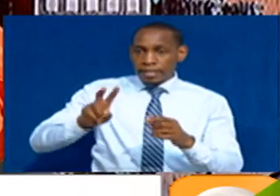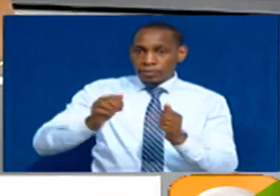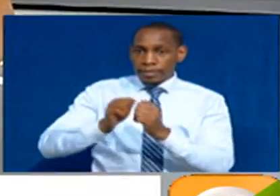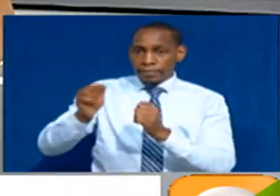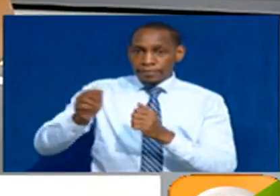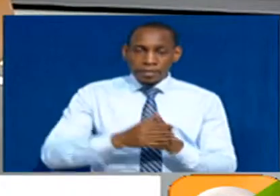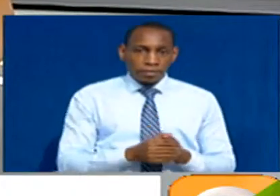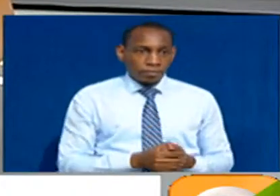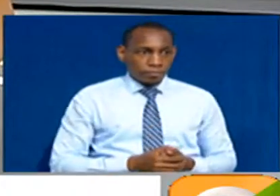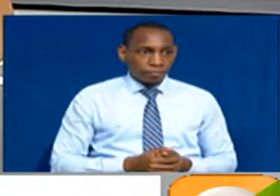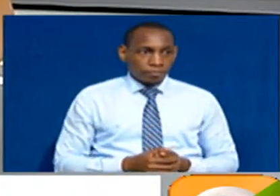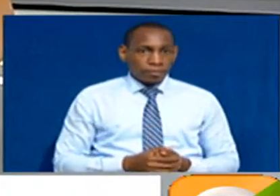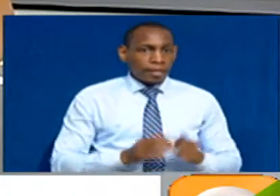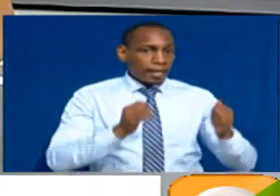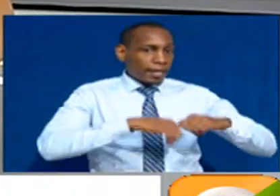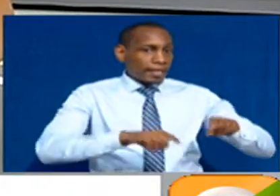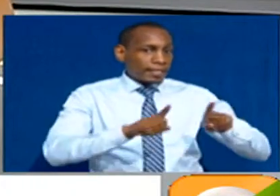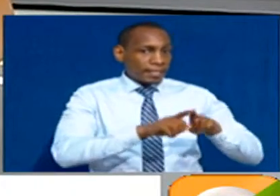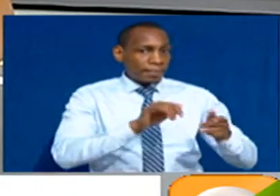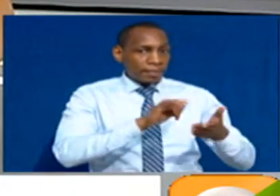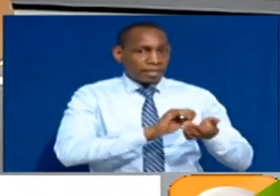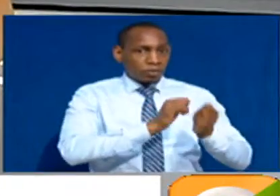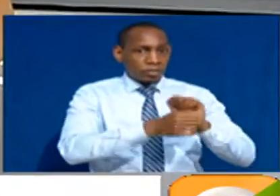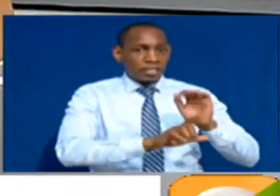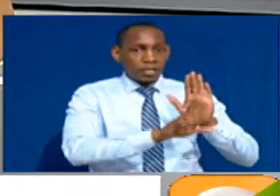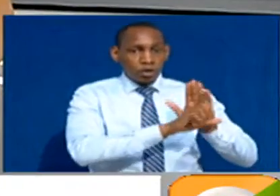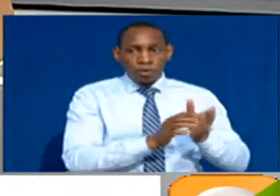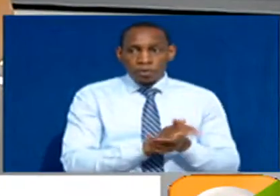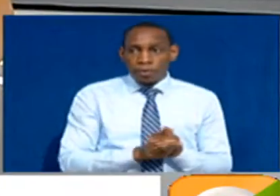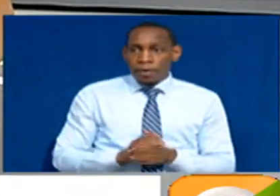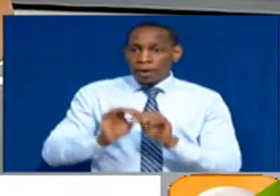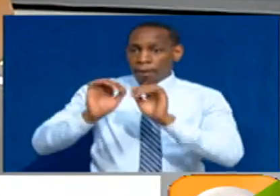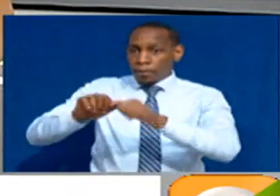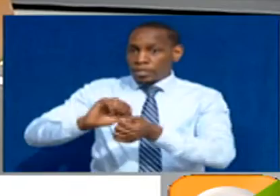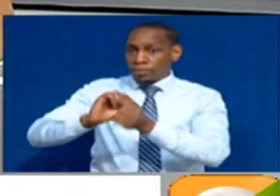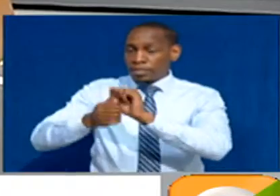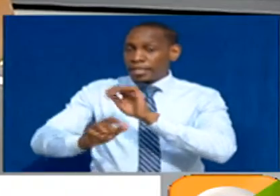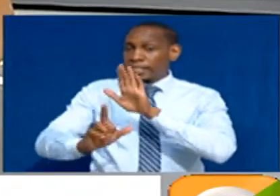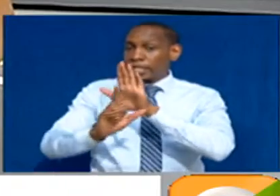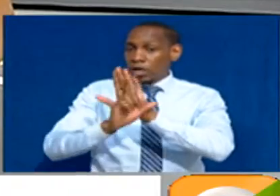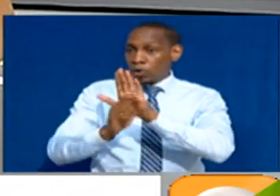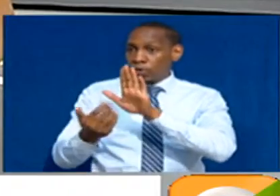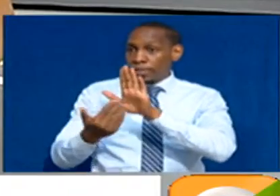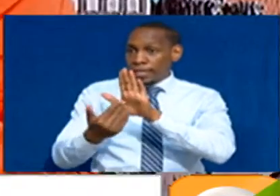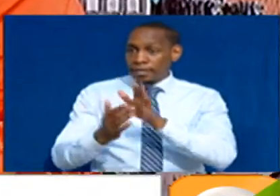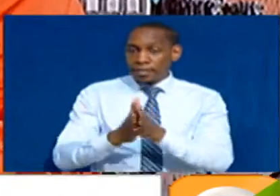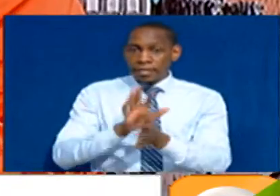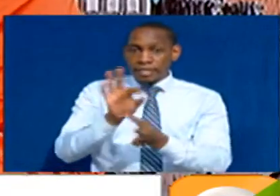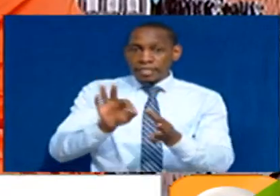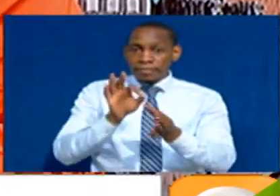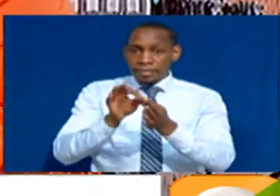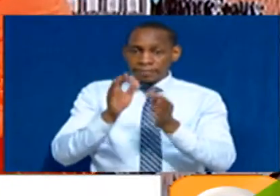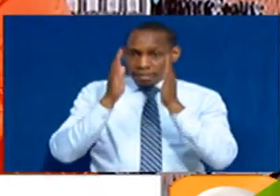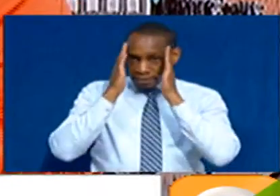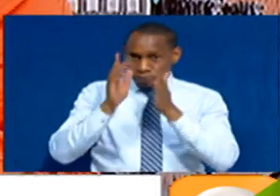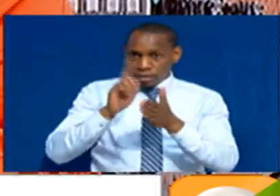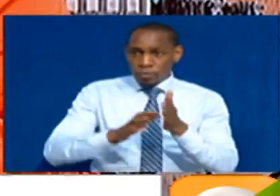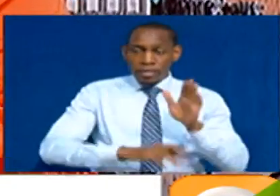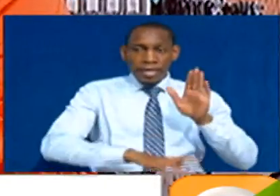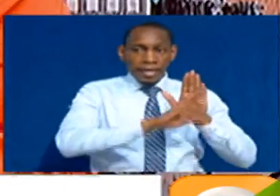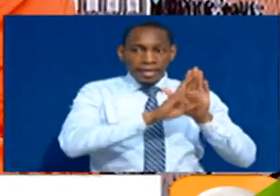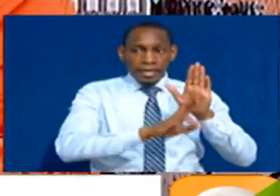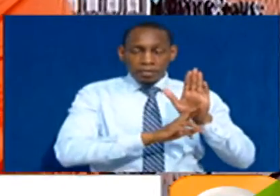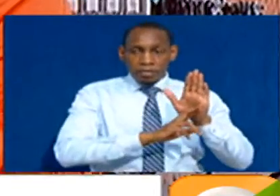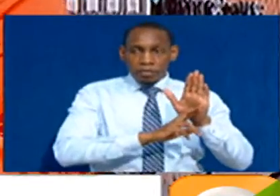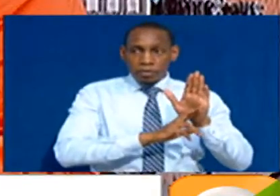saying, and I need to keep this short, do you agree that we should amend the law? We can amend the law. And come specifically with